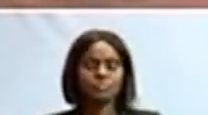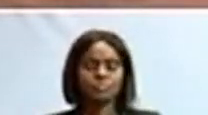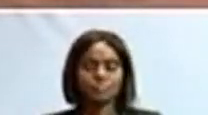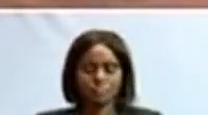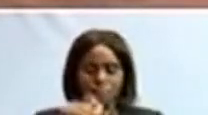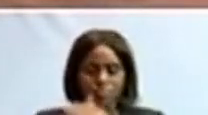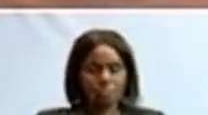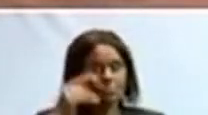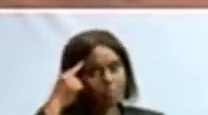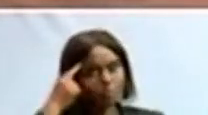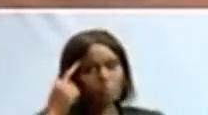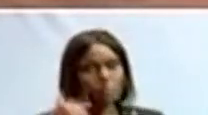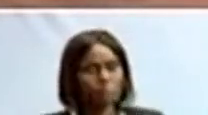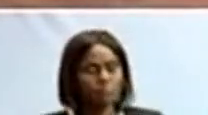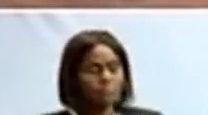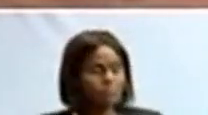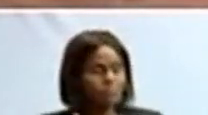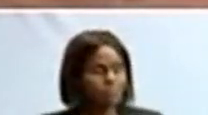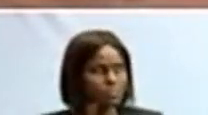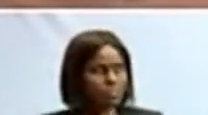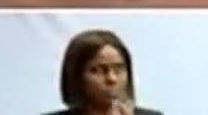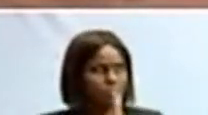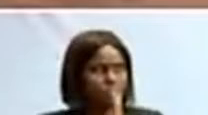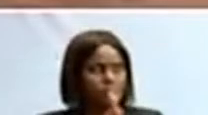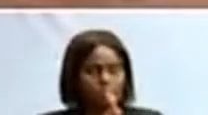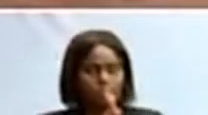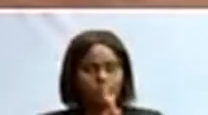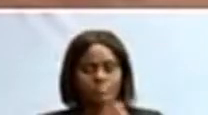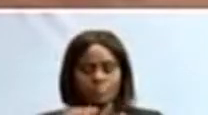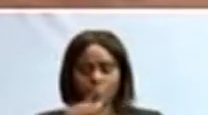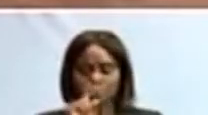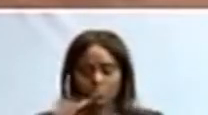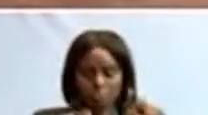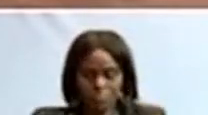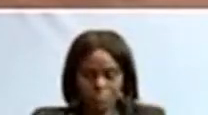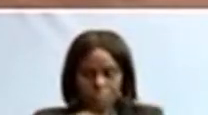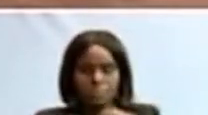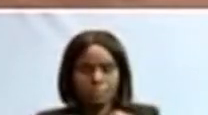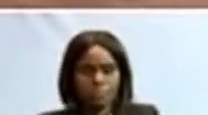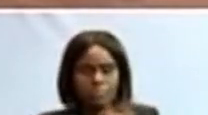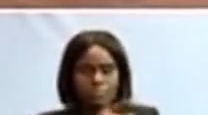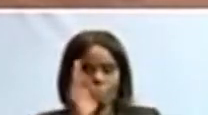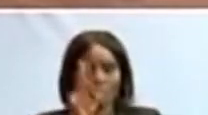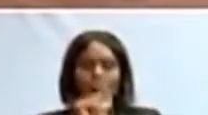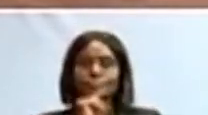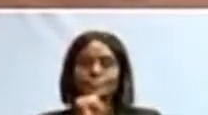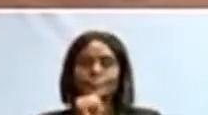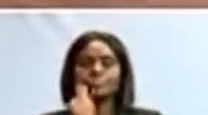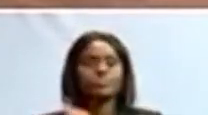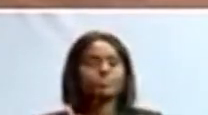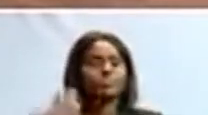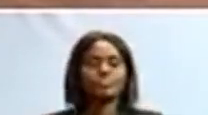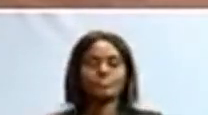central government has guided that local authorities will no longer